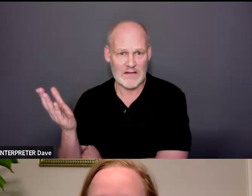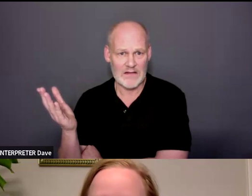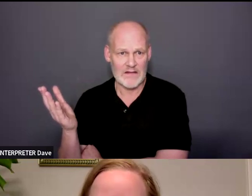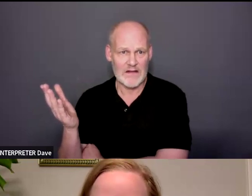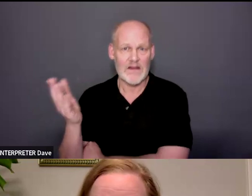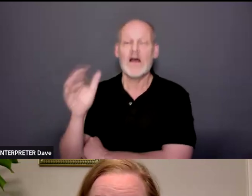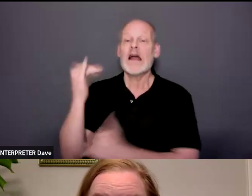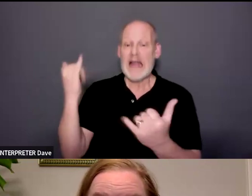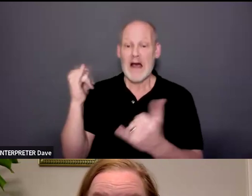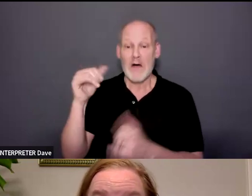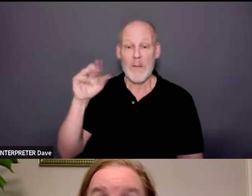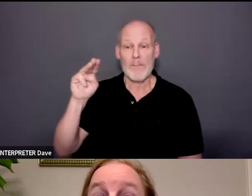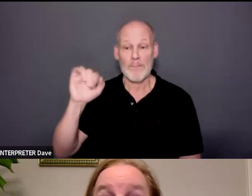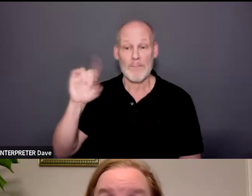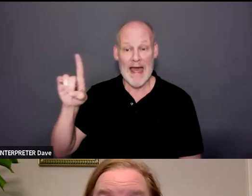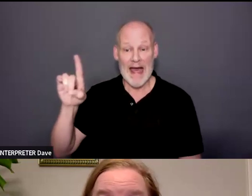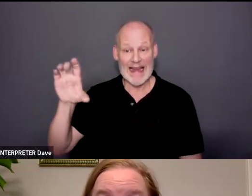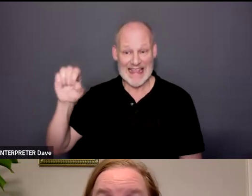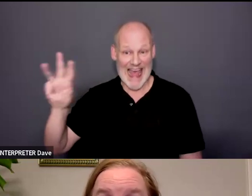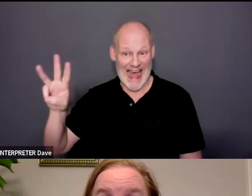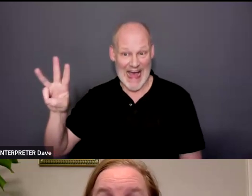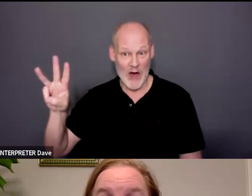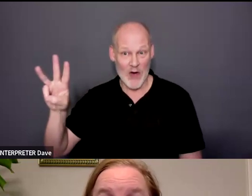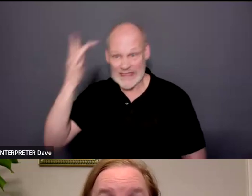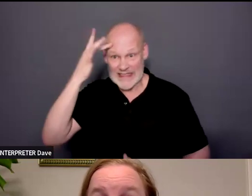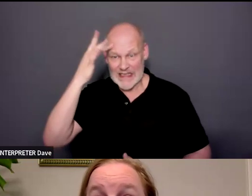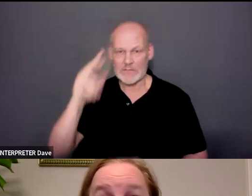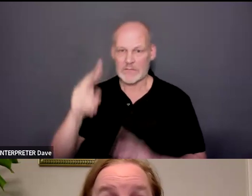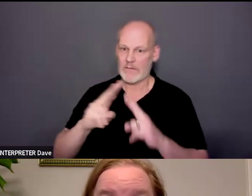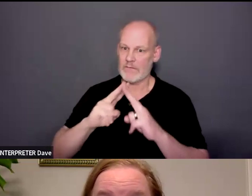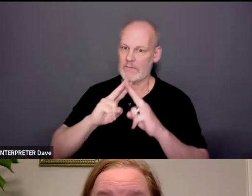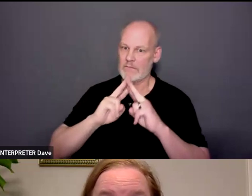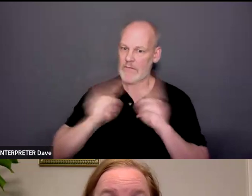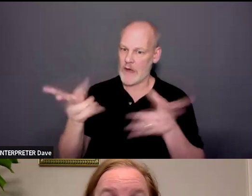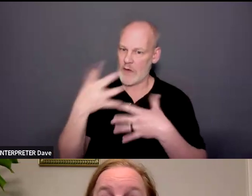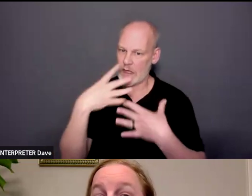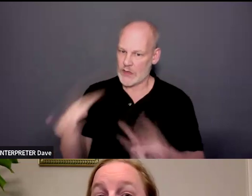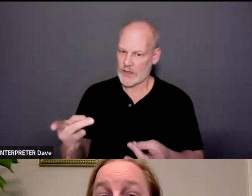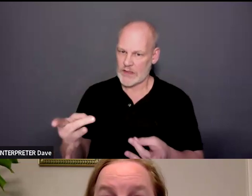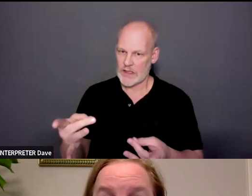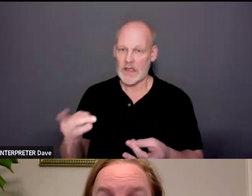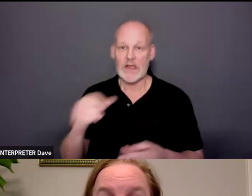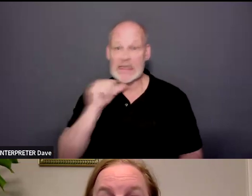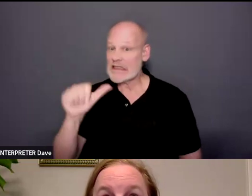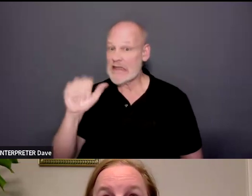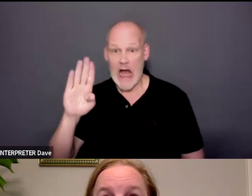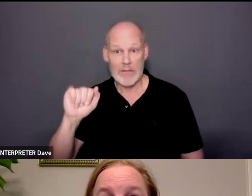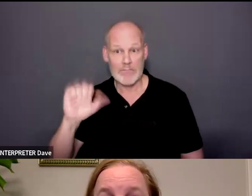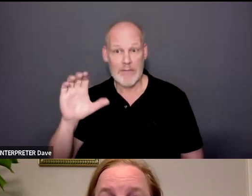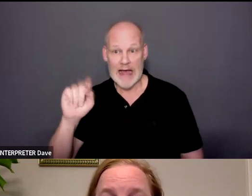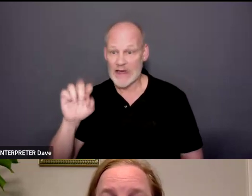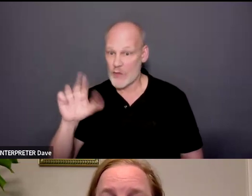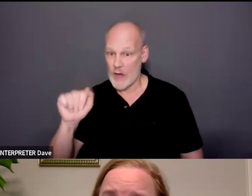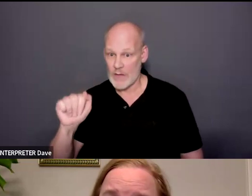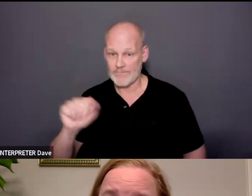So mad cow disease is really interesting. It is actually not a virus. It is not a bacteria. It is